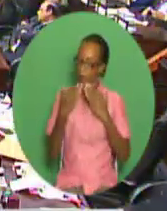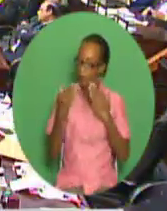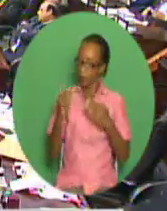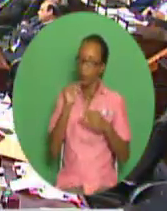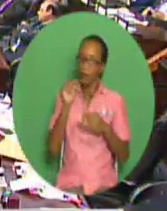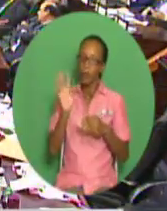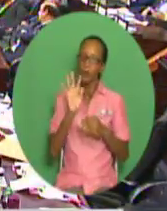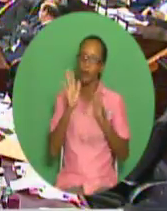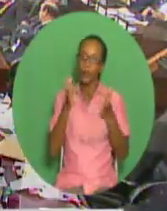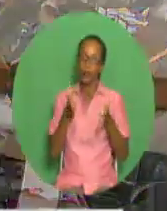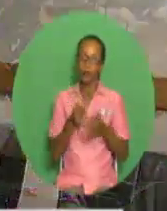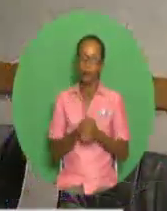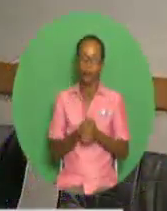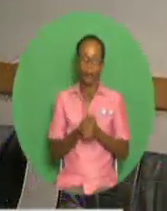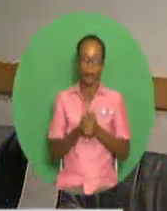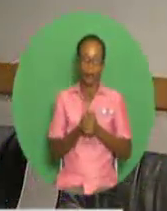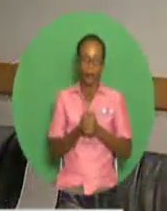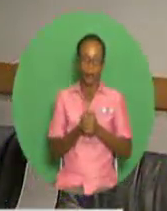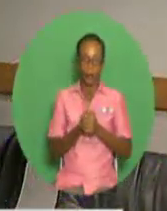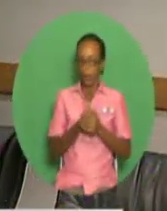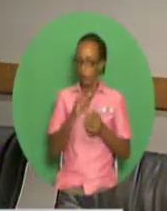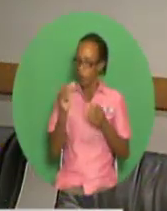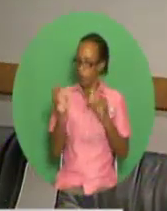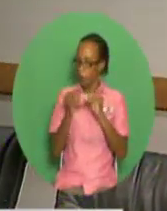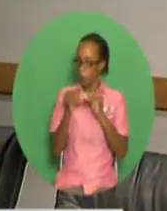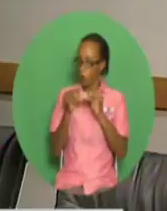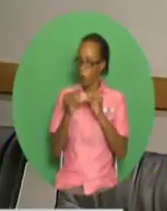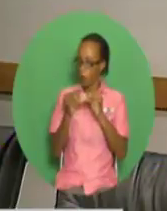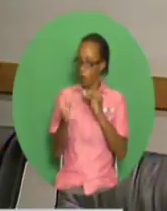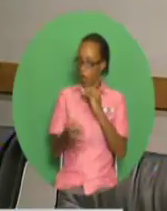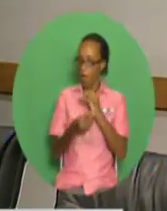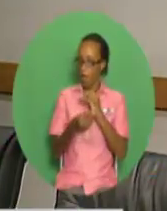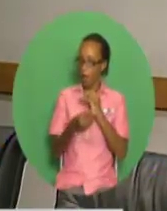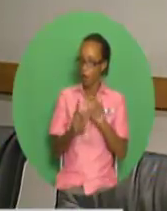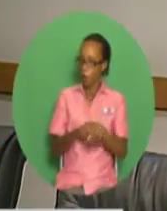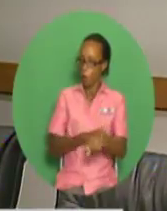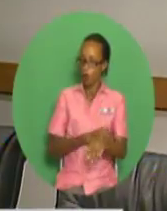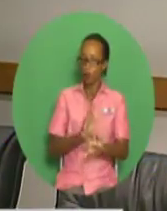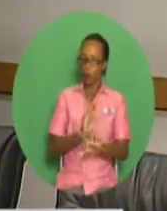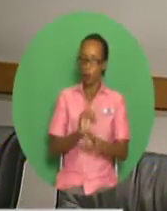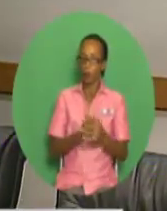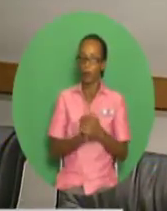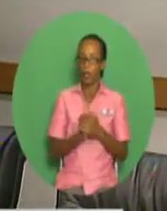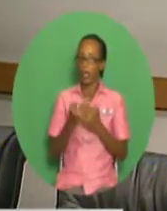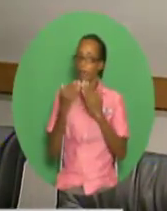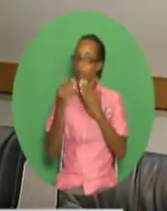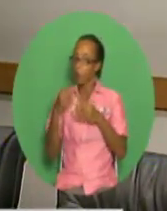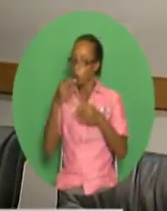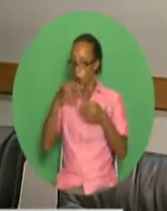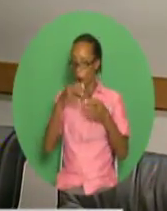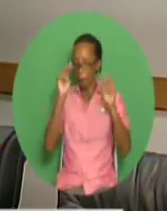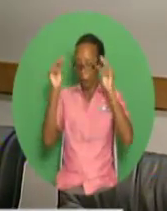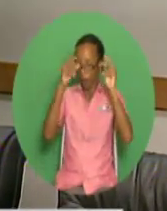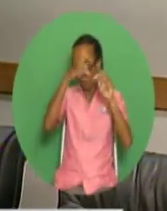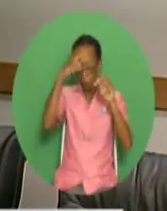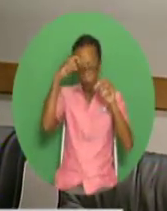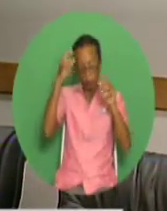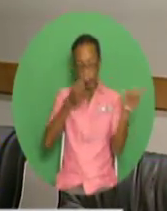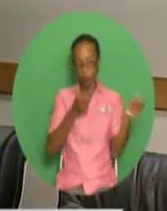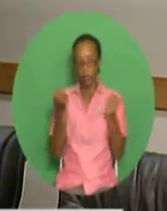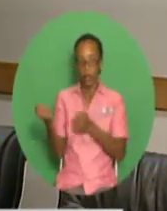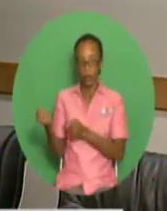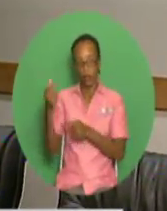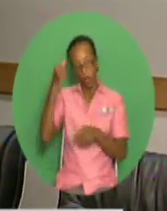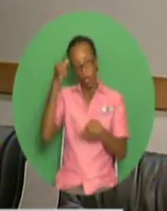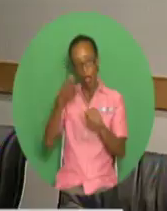Speaker. Madam Speaker, I won't be long. The Diego Martin River, I want to thank the Minister of Works and Transport. I